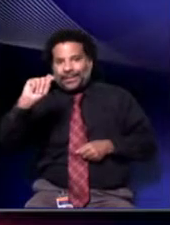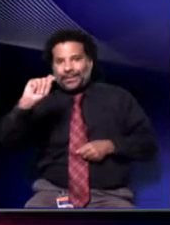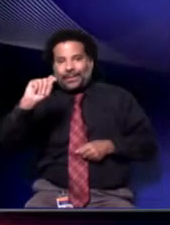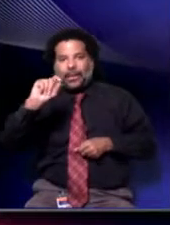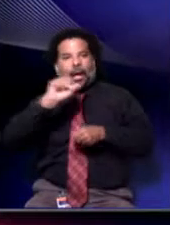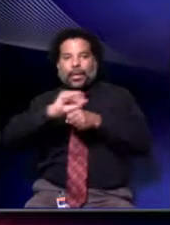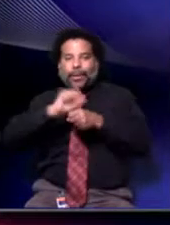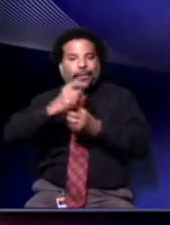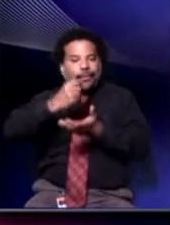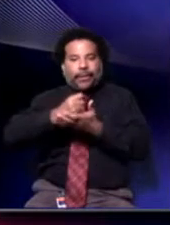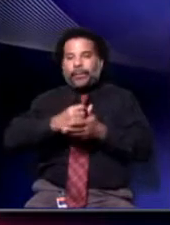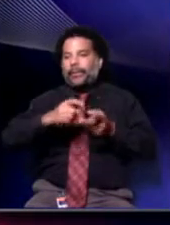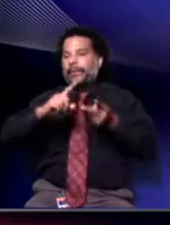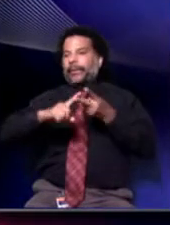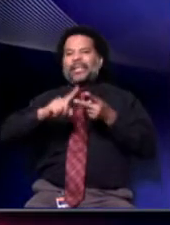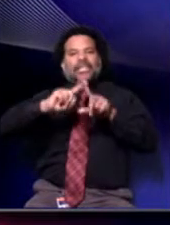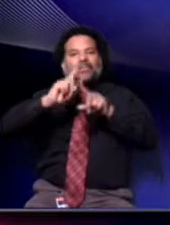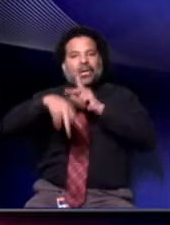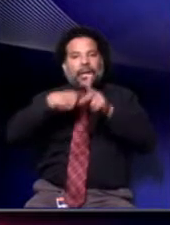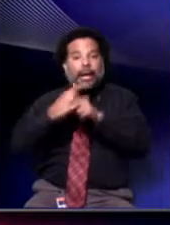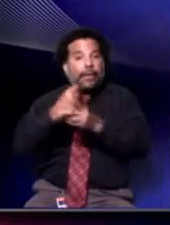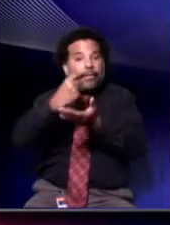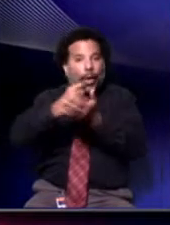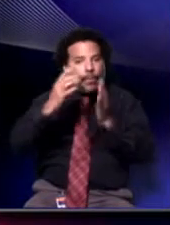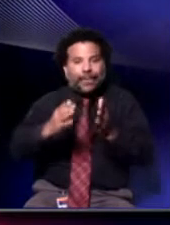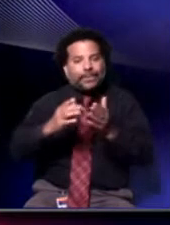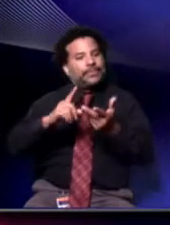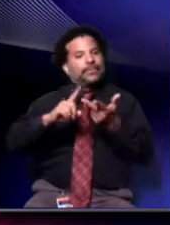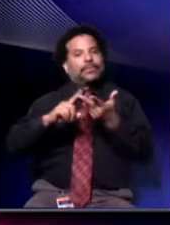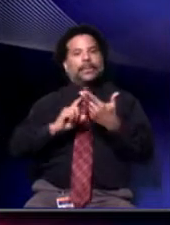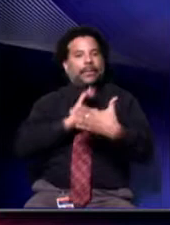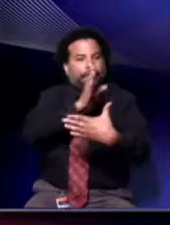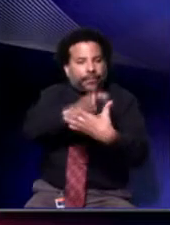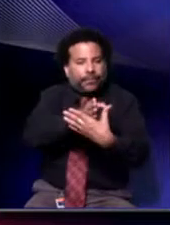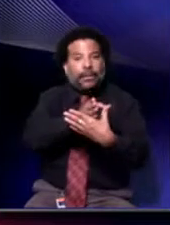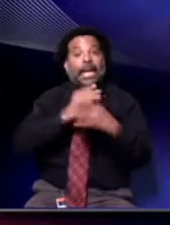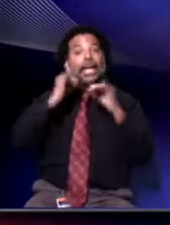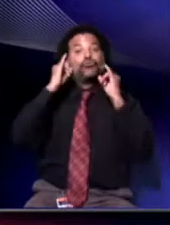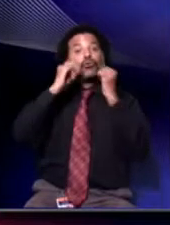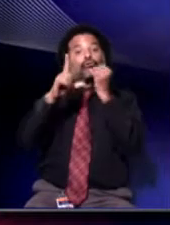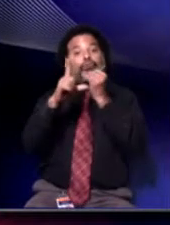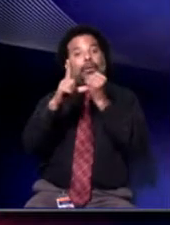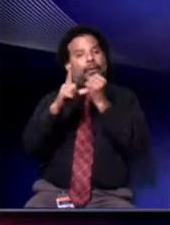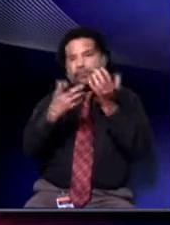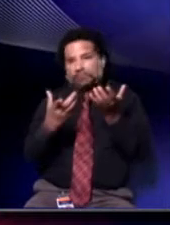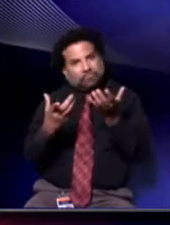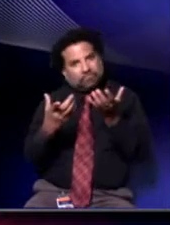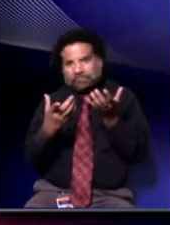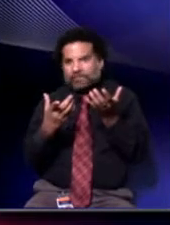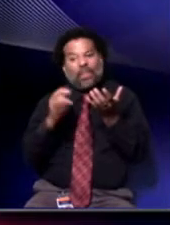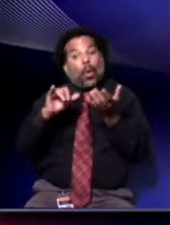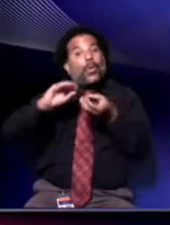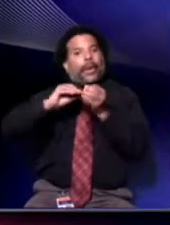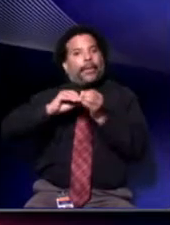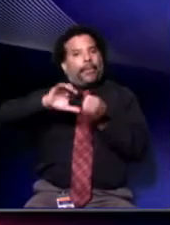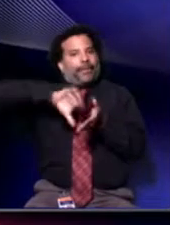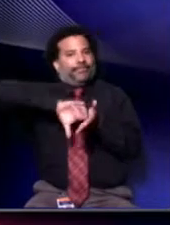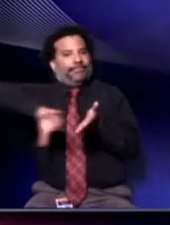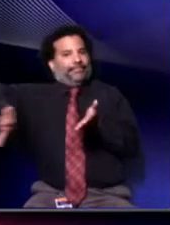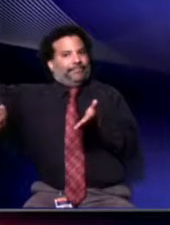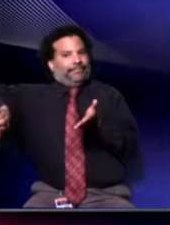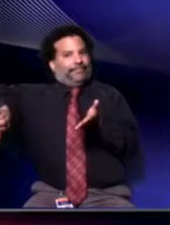speech? SLP, Okay. interveners, instructional aides. We tried to keep this as simple